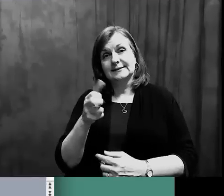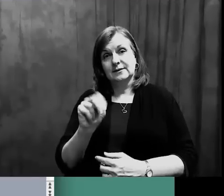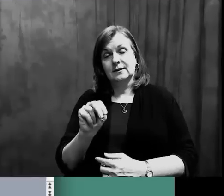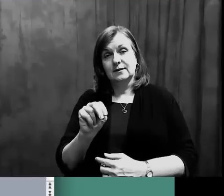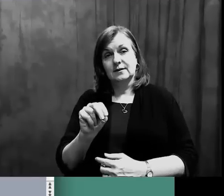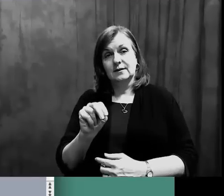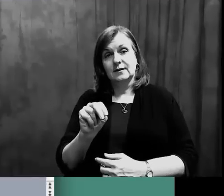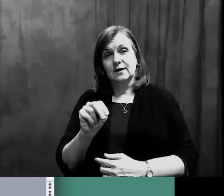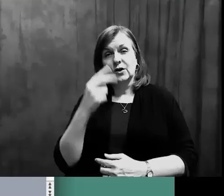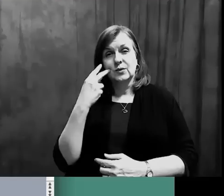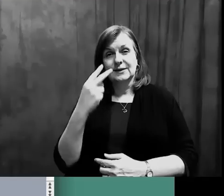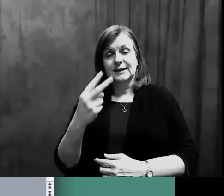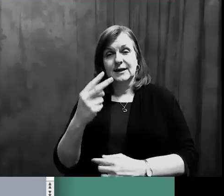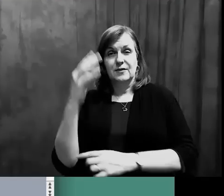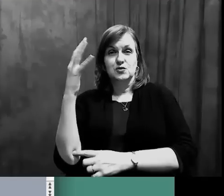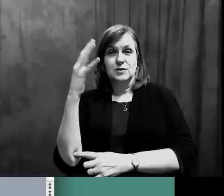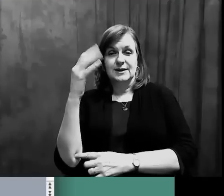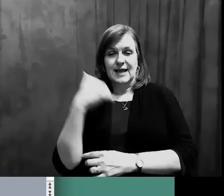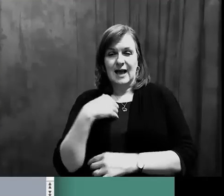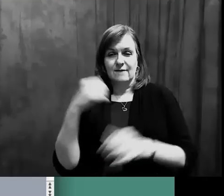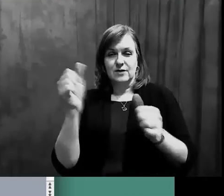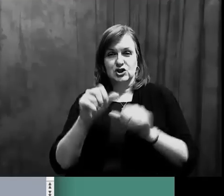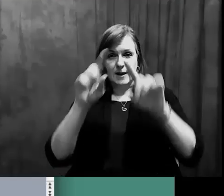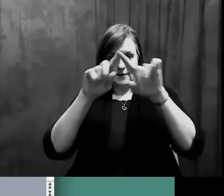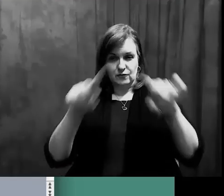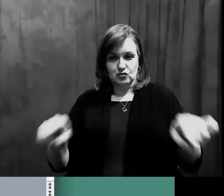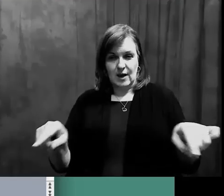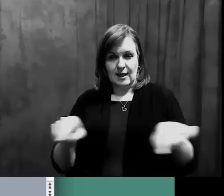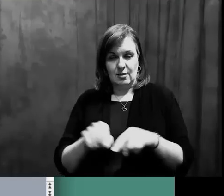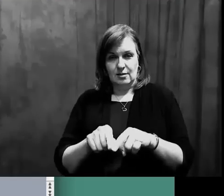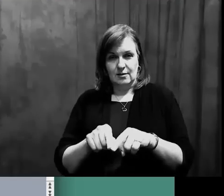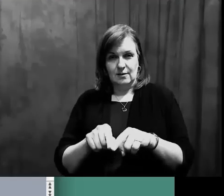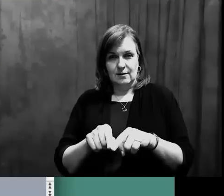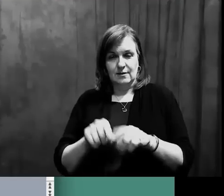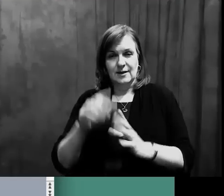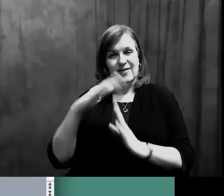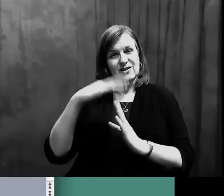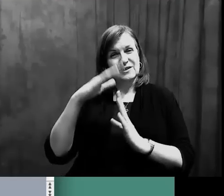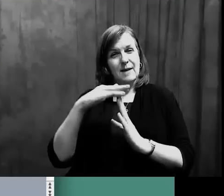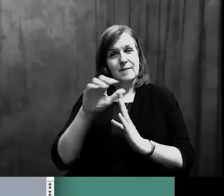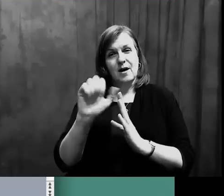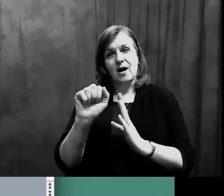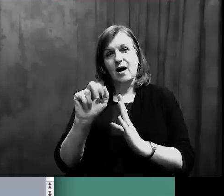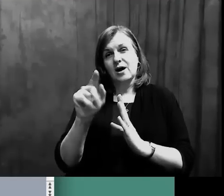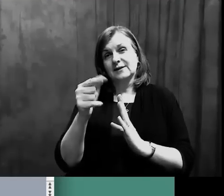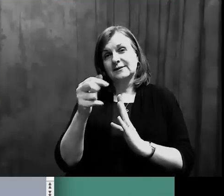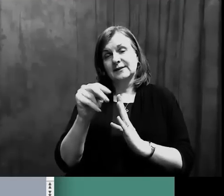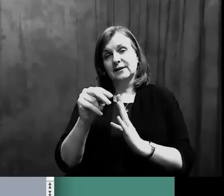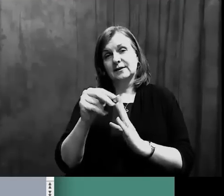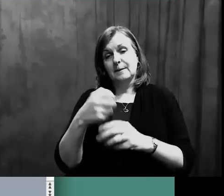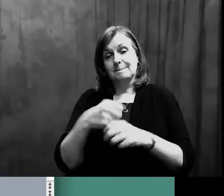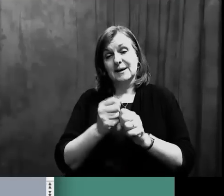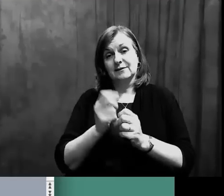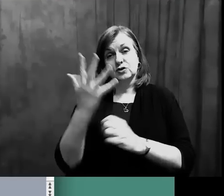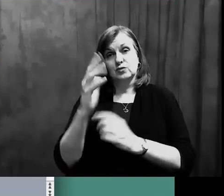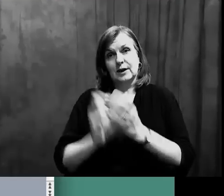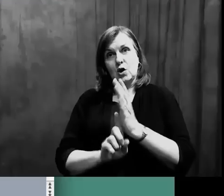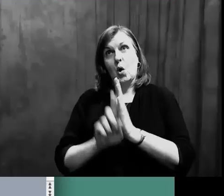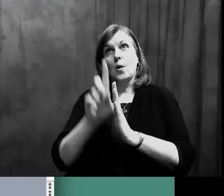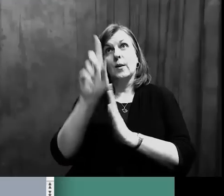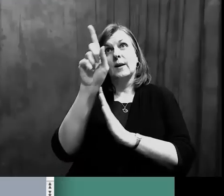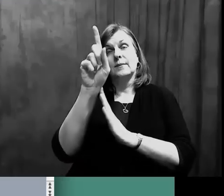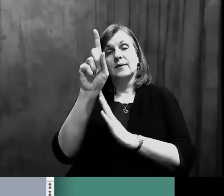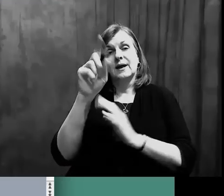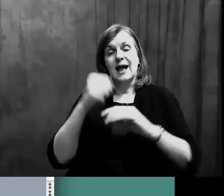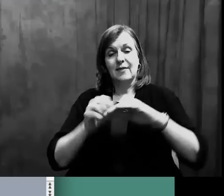auxin figure here just for a moment, we see these kind of triangular shaped trees. The auxin is working at the peaks of